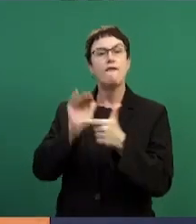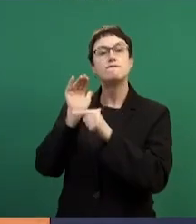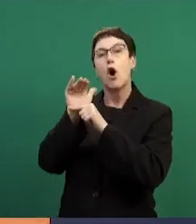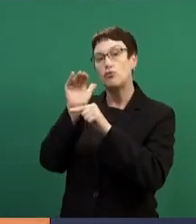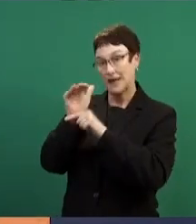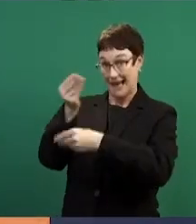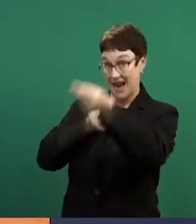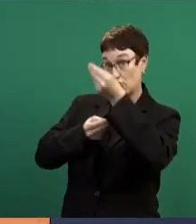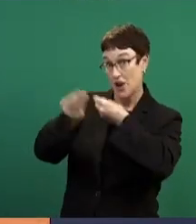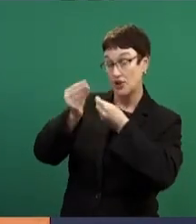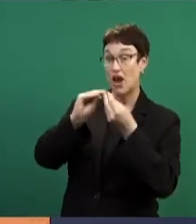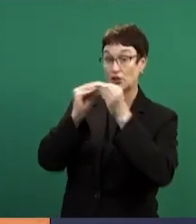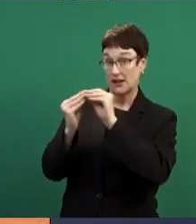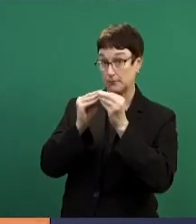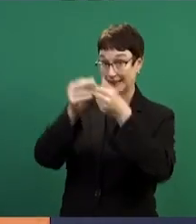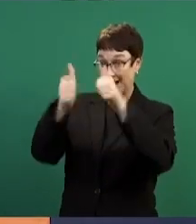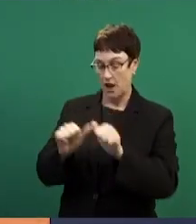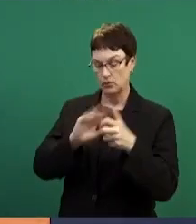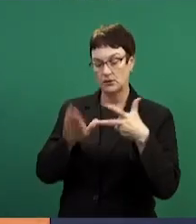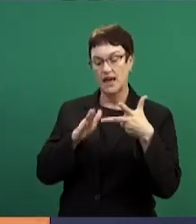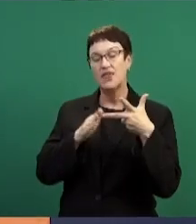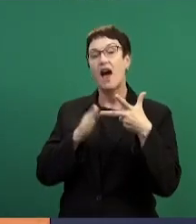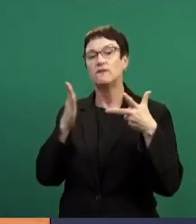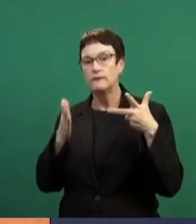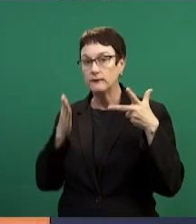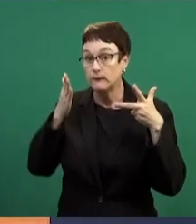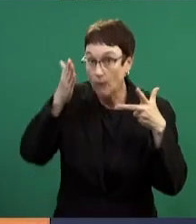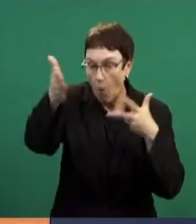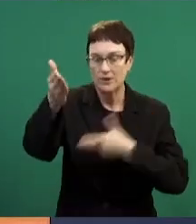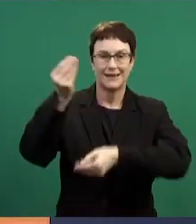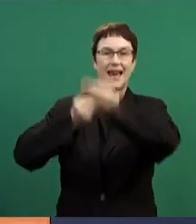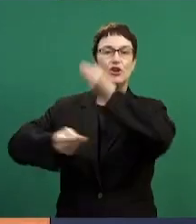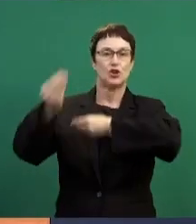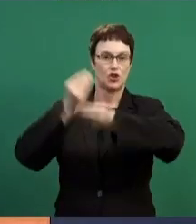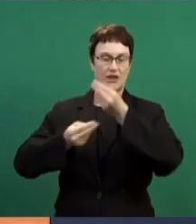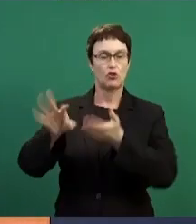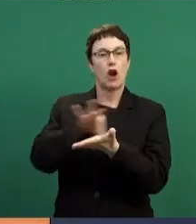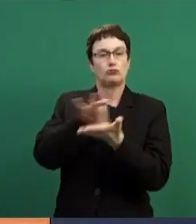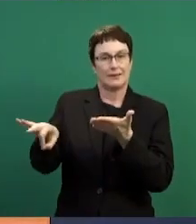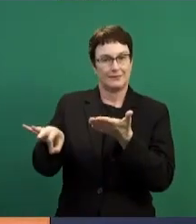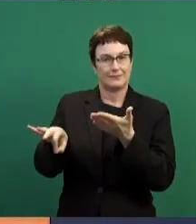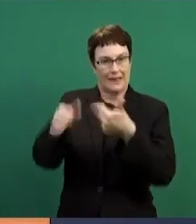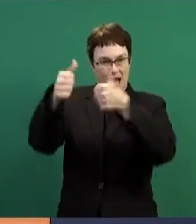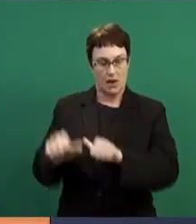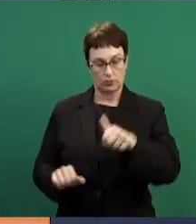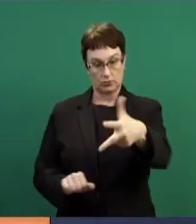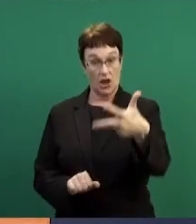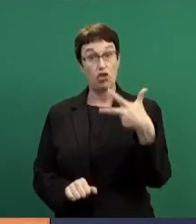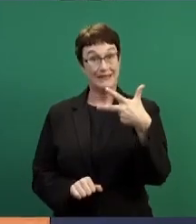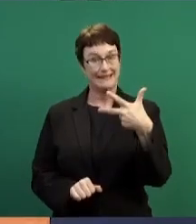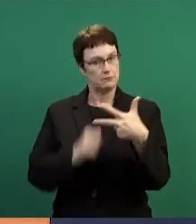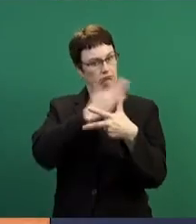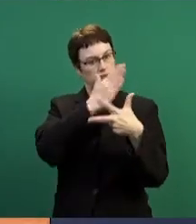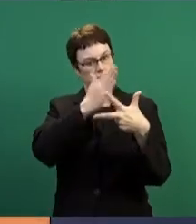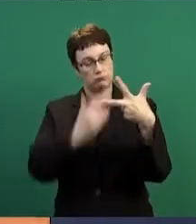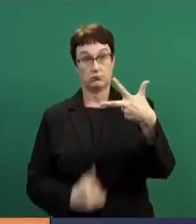Adjustment Account, and the Forward Exchange Contract Account. Each one of those 3 accounts in any